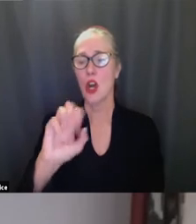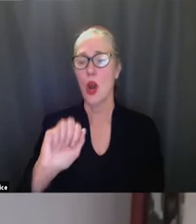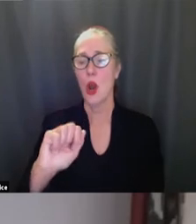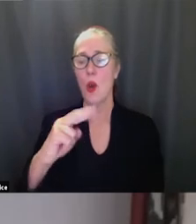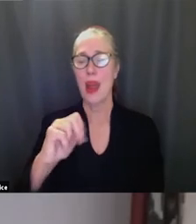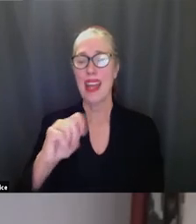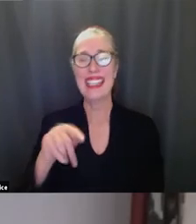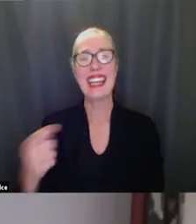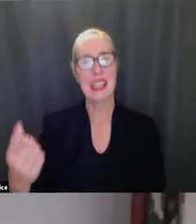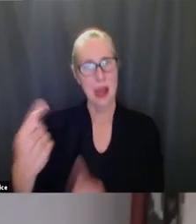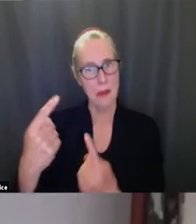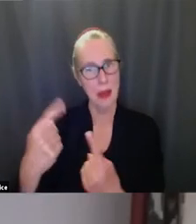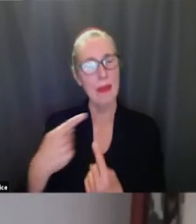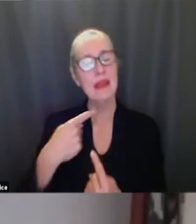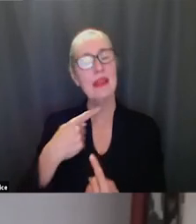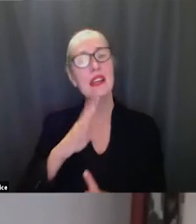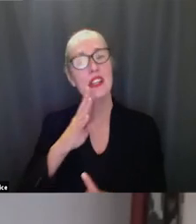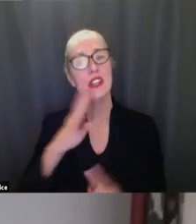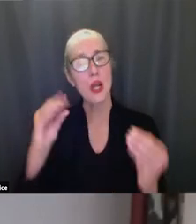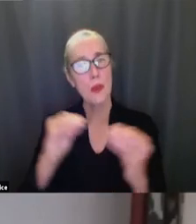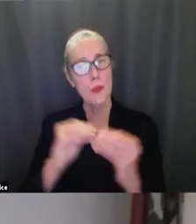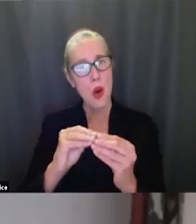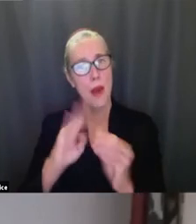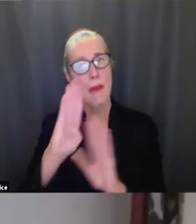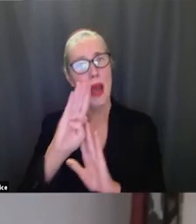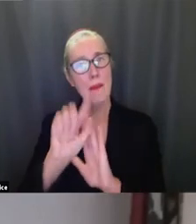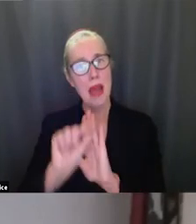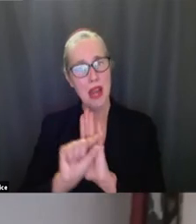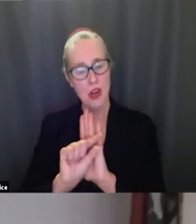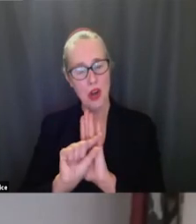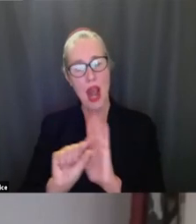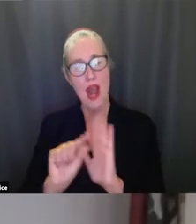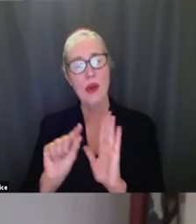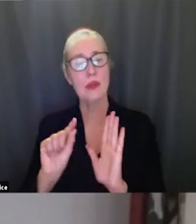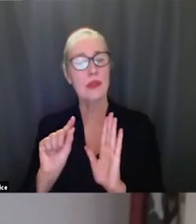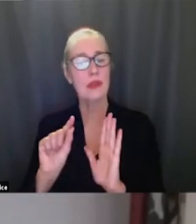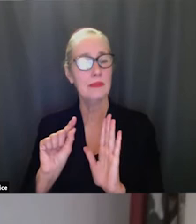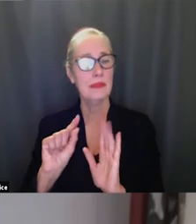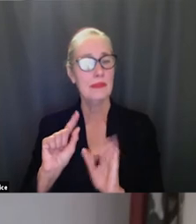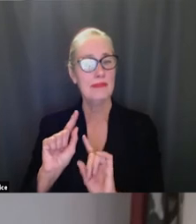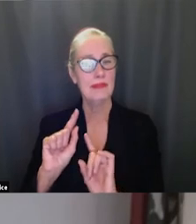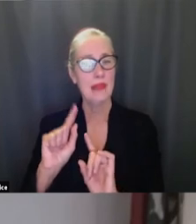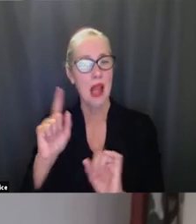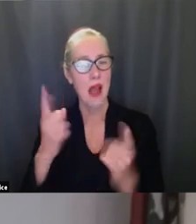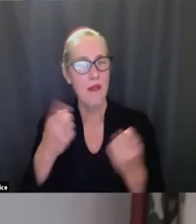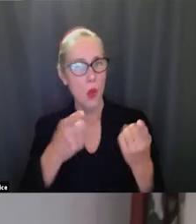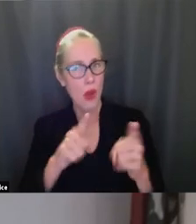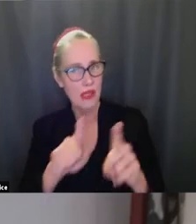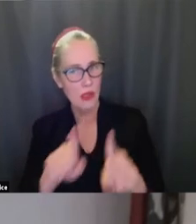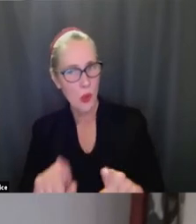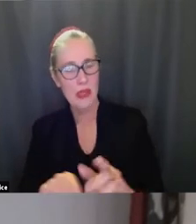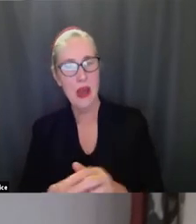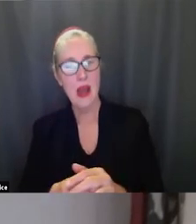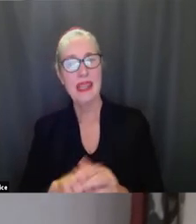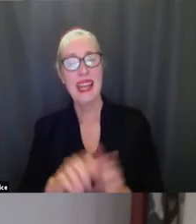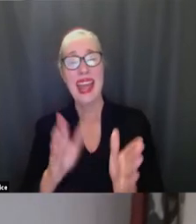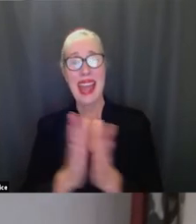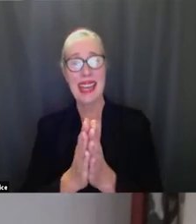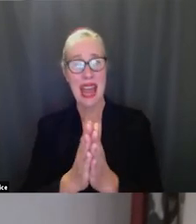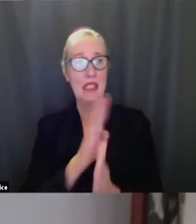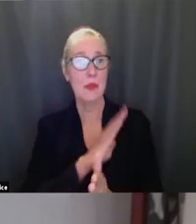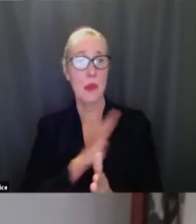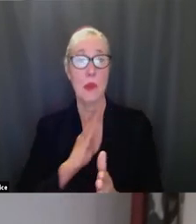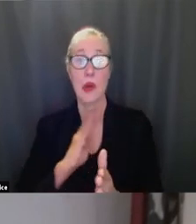share a little bit more about some of the background where this has been and ask for some guidance from board members as to any other